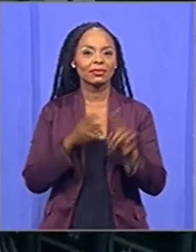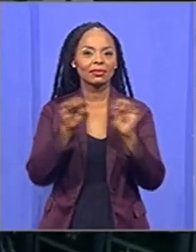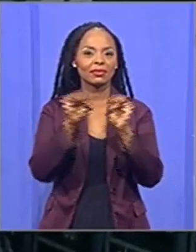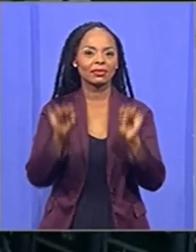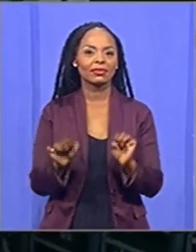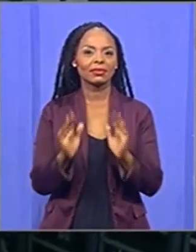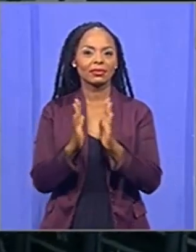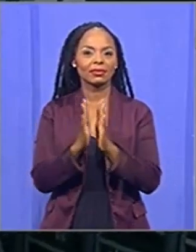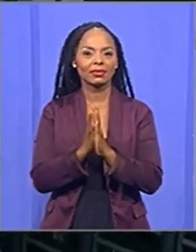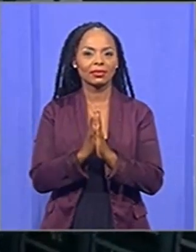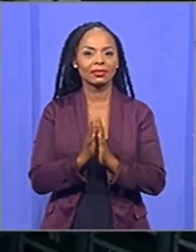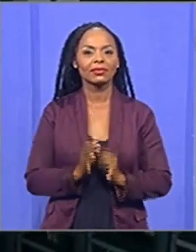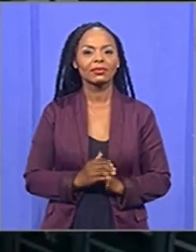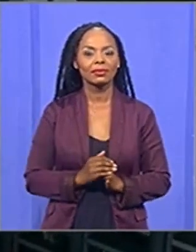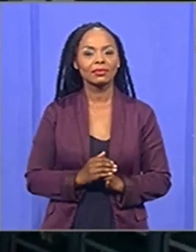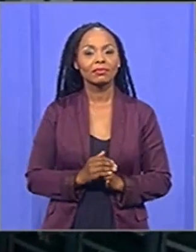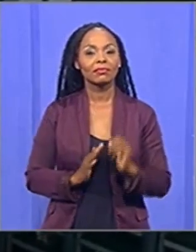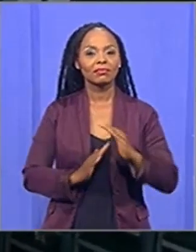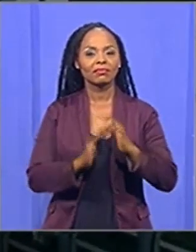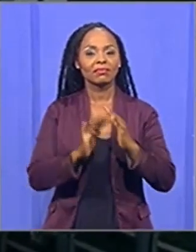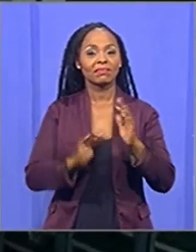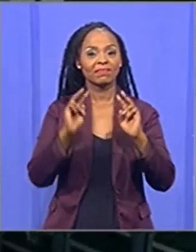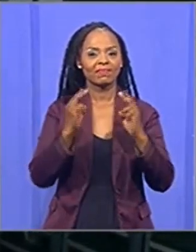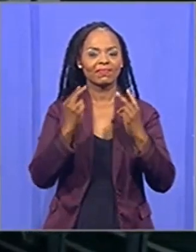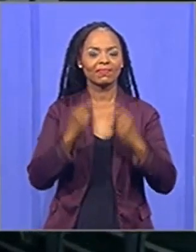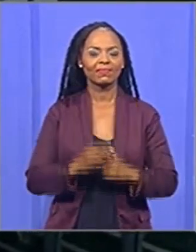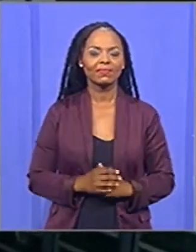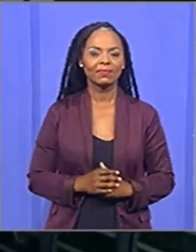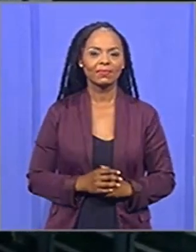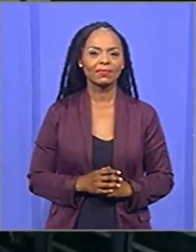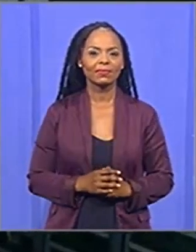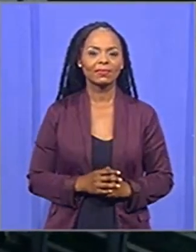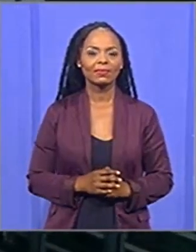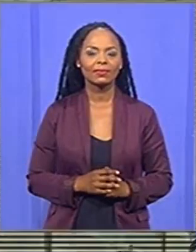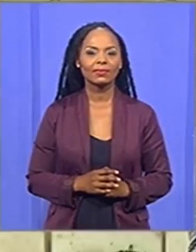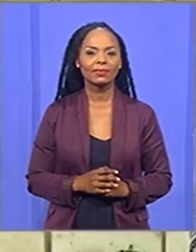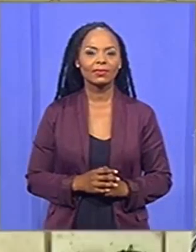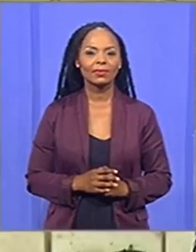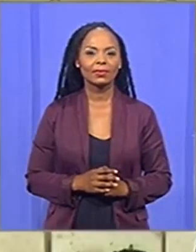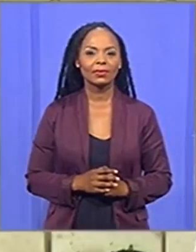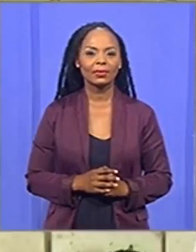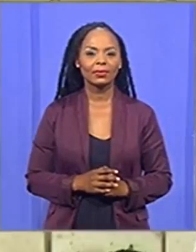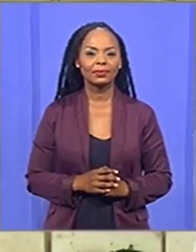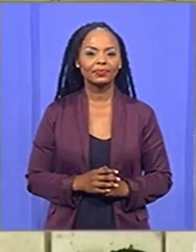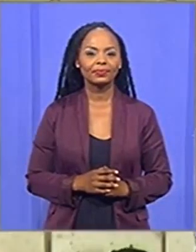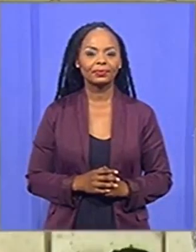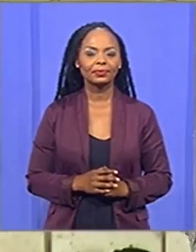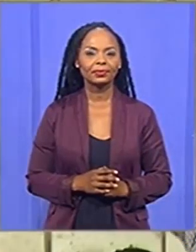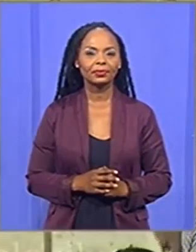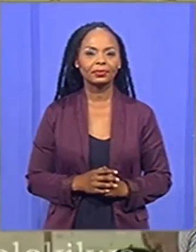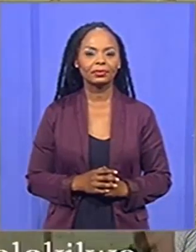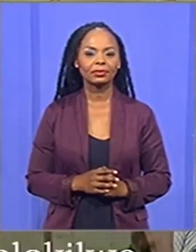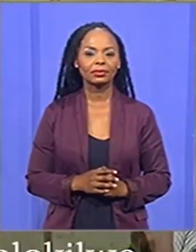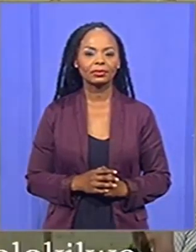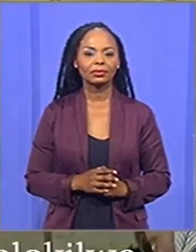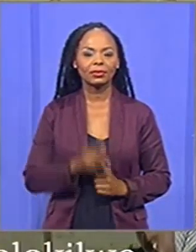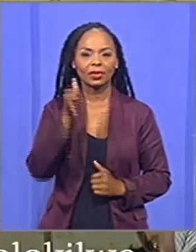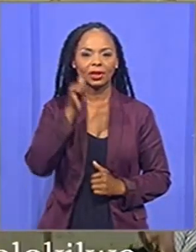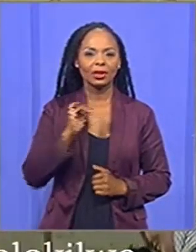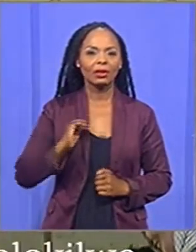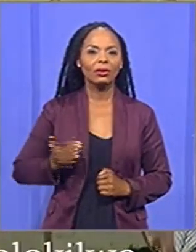gaša go tšwa Studio 10 re thoma pele ka dihlogo. When a woman comes to the police station